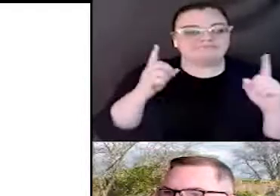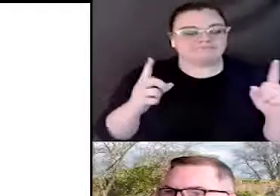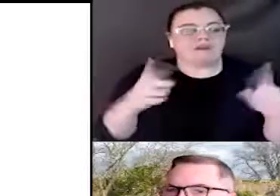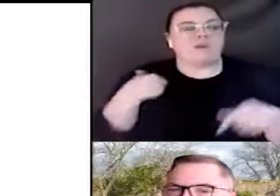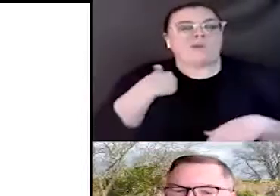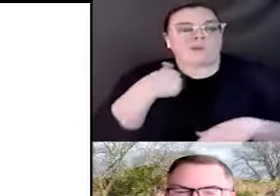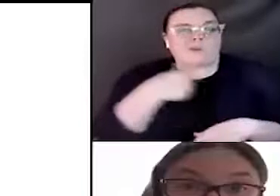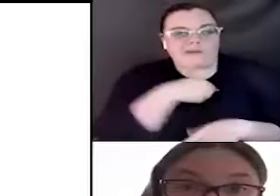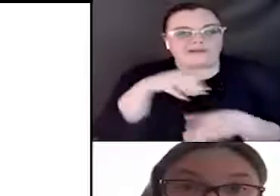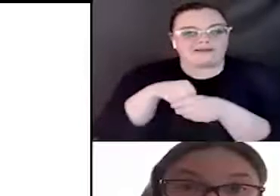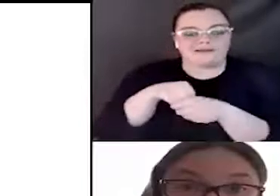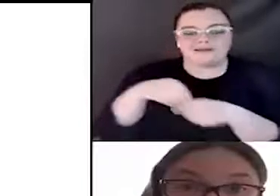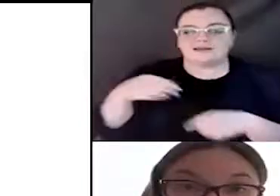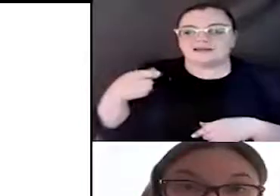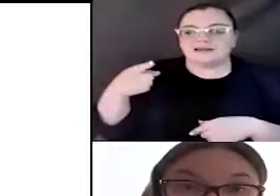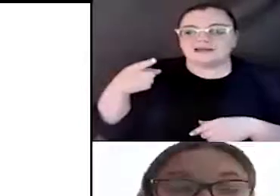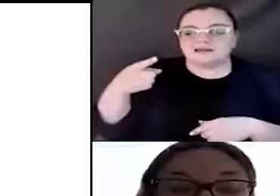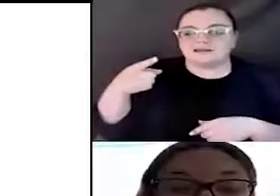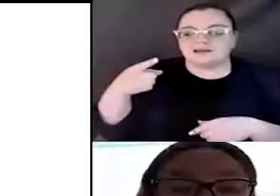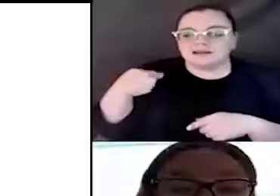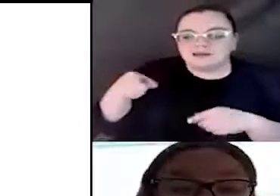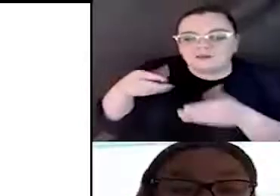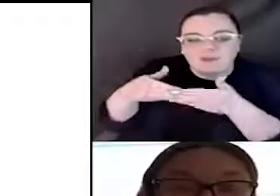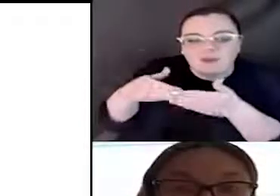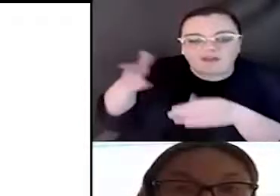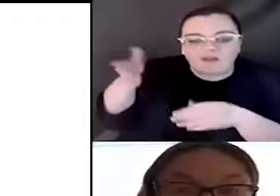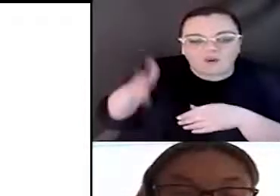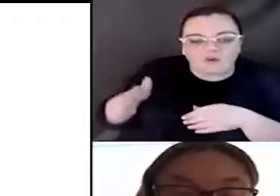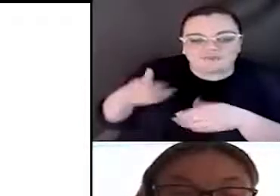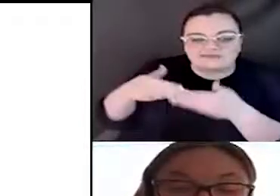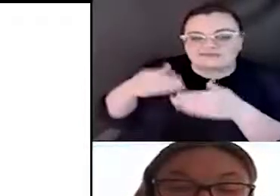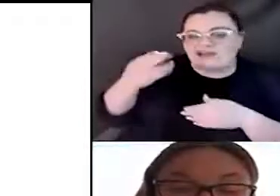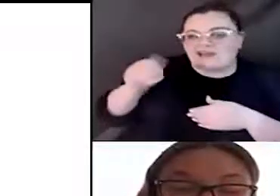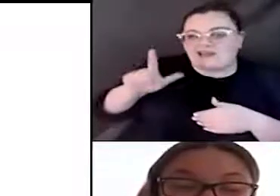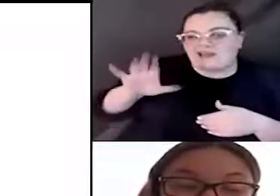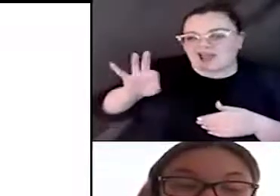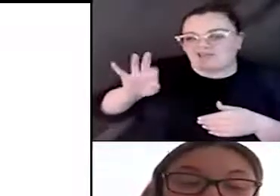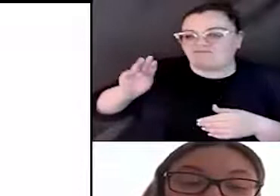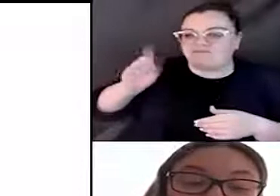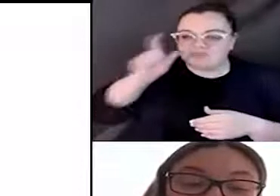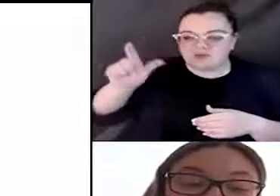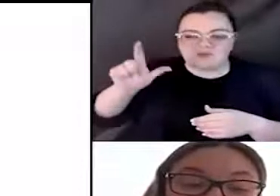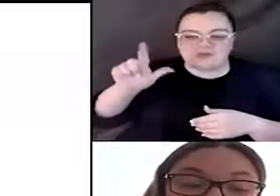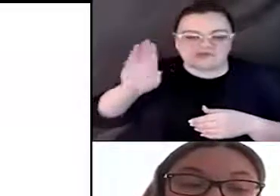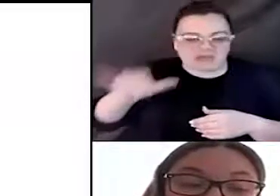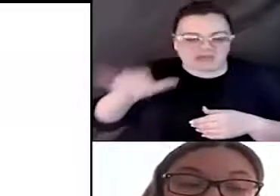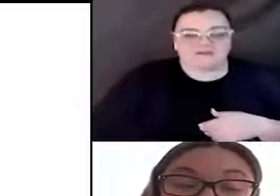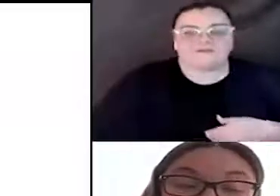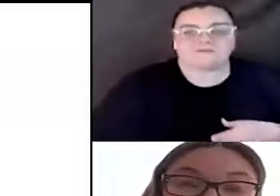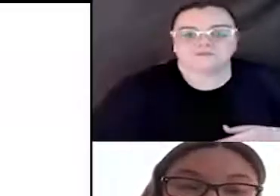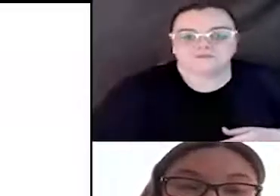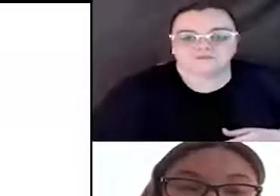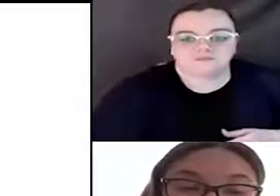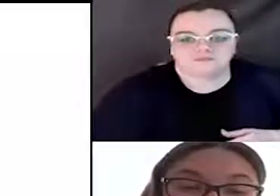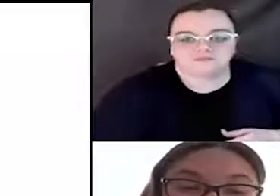located in Hively Bay on the coast side. We're a nonprofit organization that provides programs